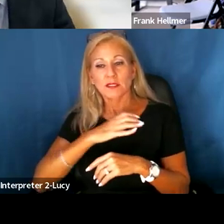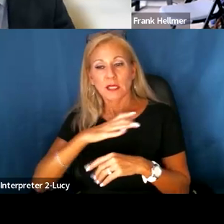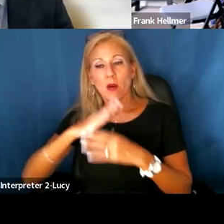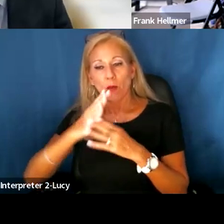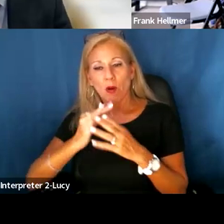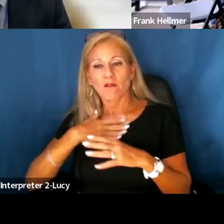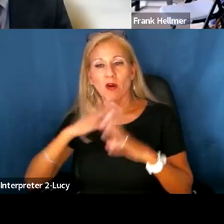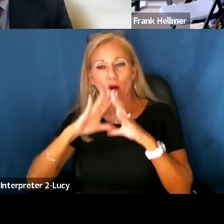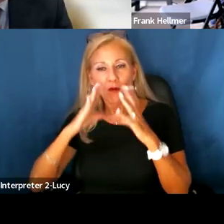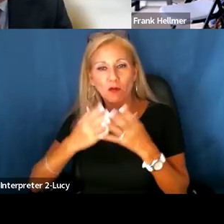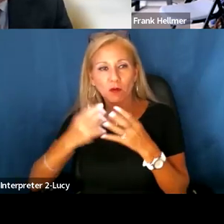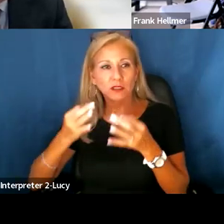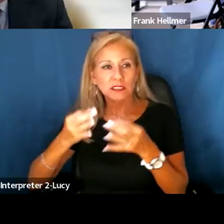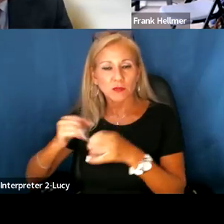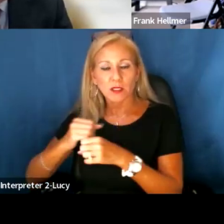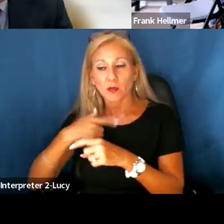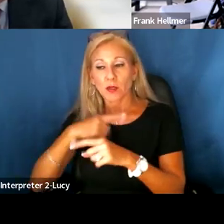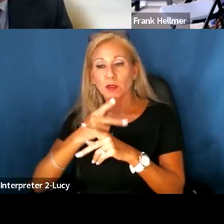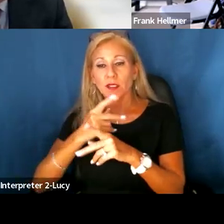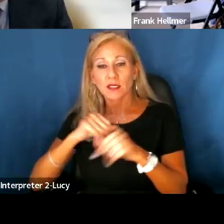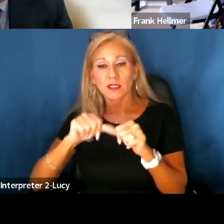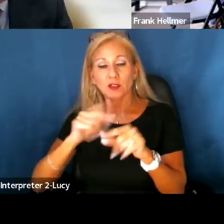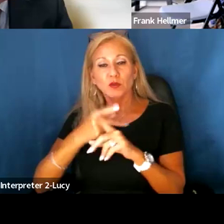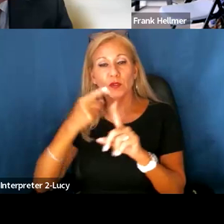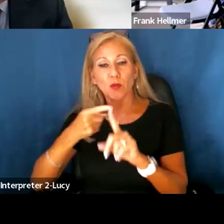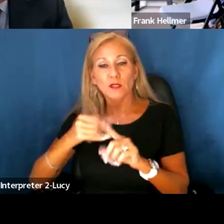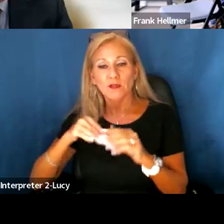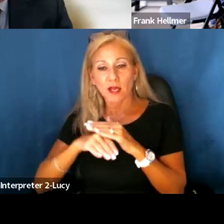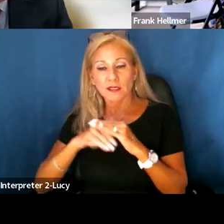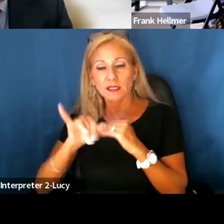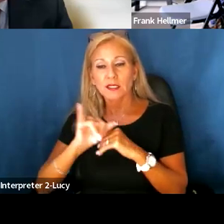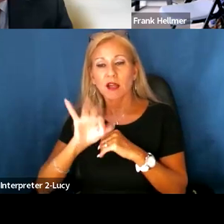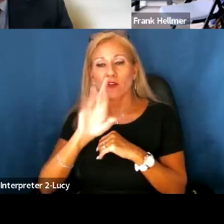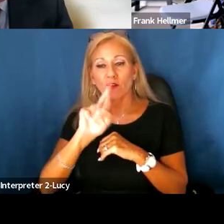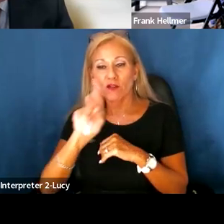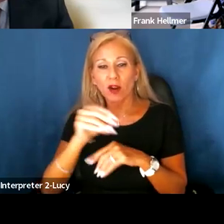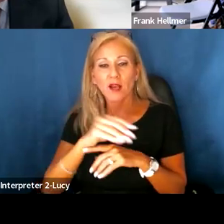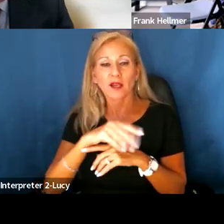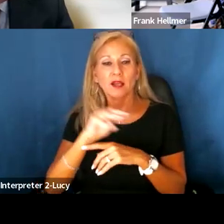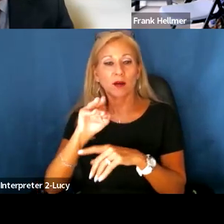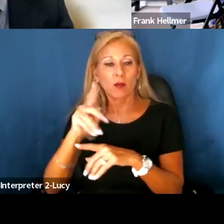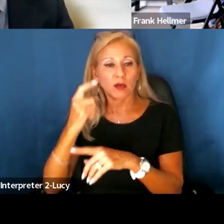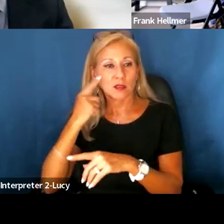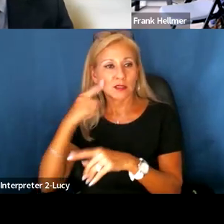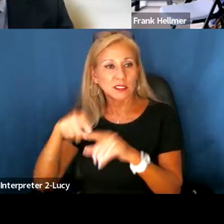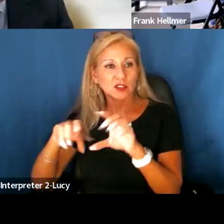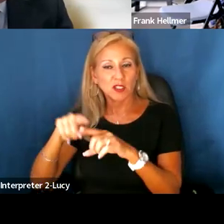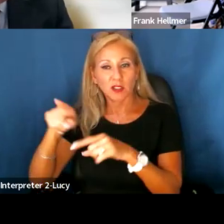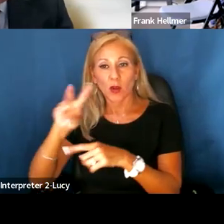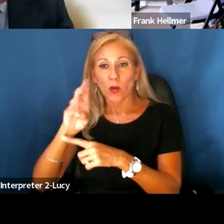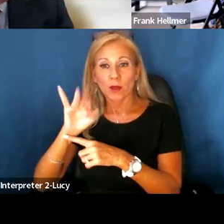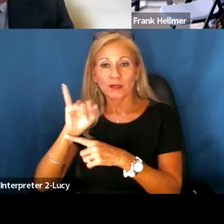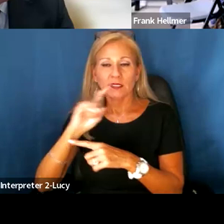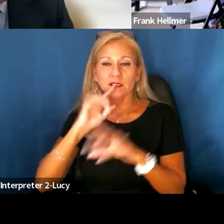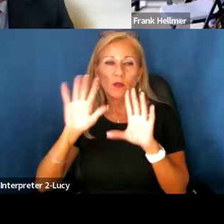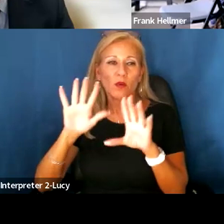our overall. And we'll continue to use the points of access, like Frank and I think Mark in our chat have said. The website has been an excellent way to